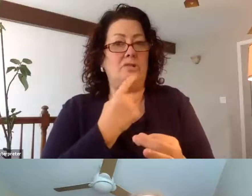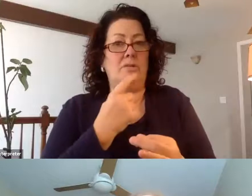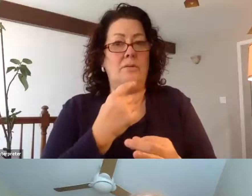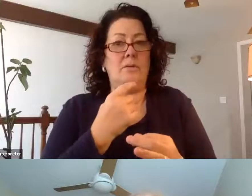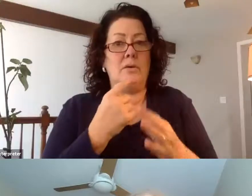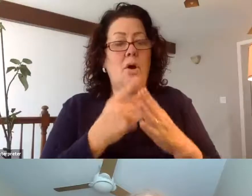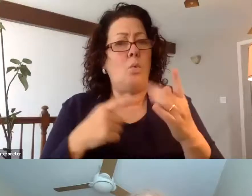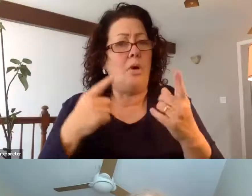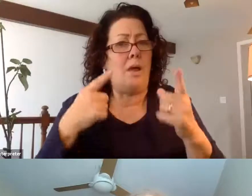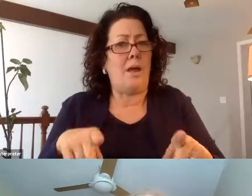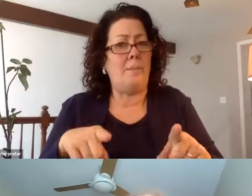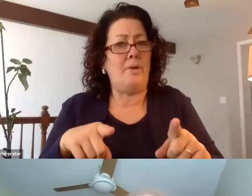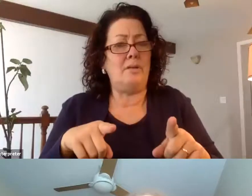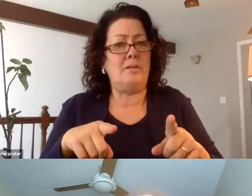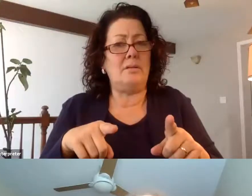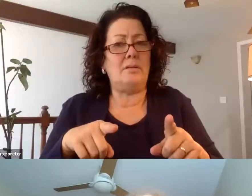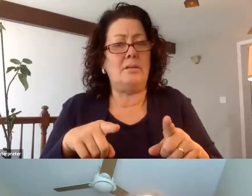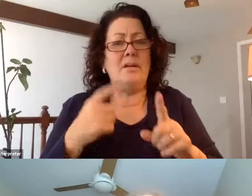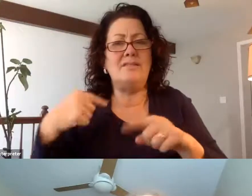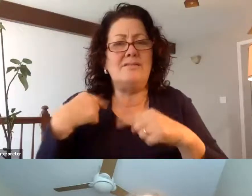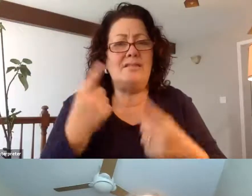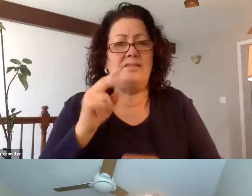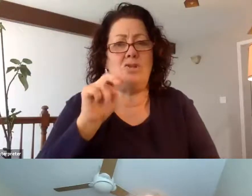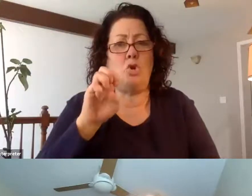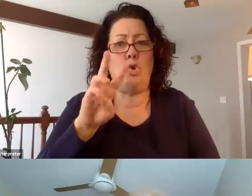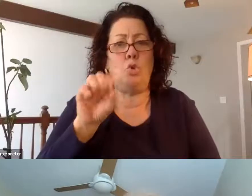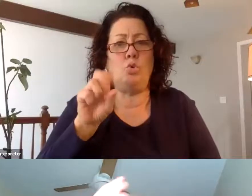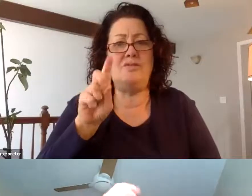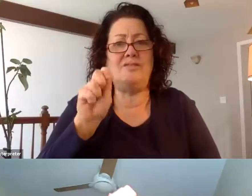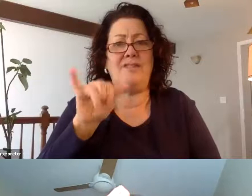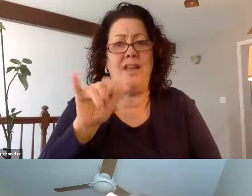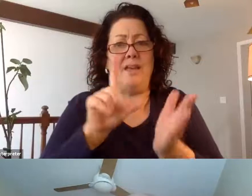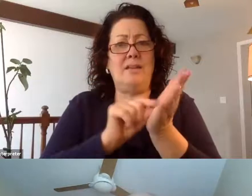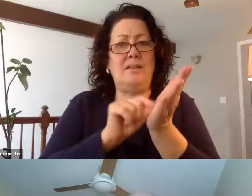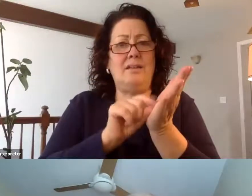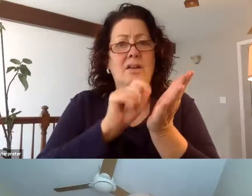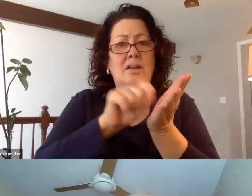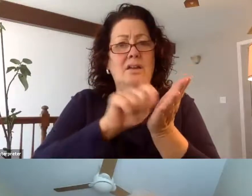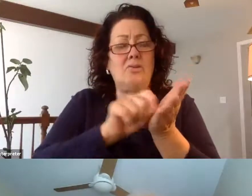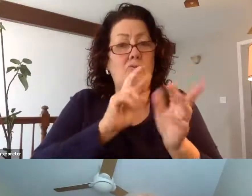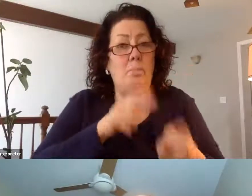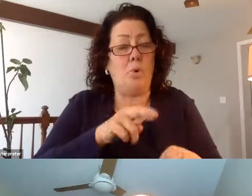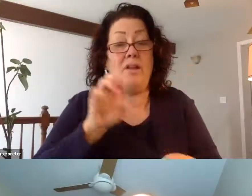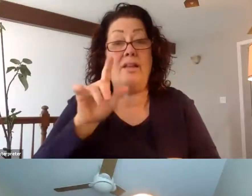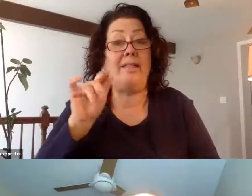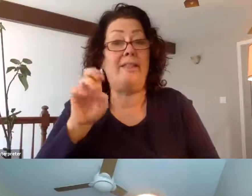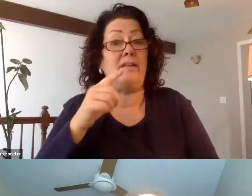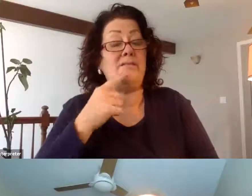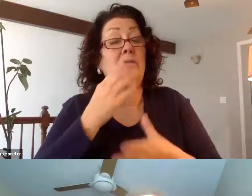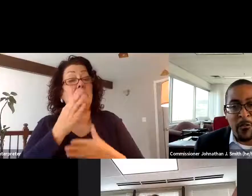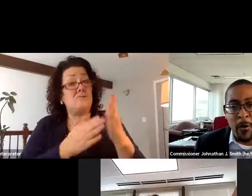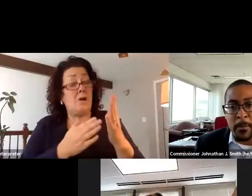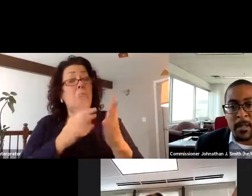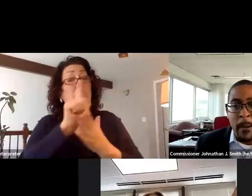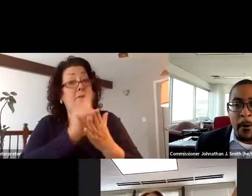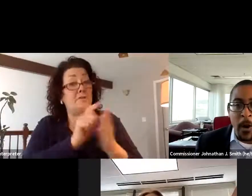what happened since the Newsday report? And Elaine mentioned, you know, some of the legislative changes and the governor has also enacted